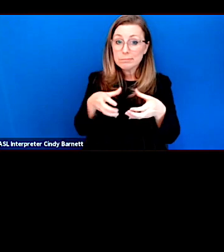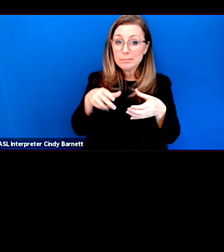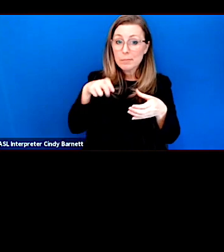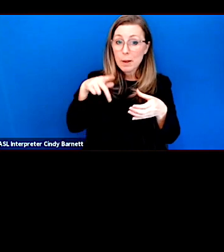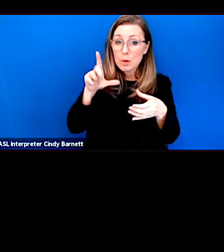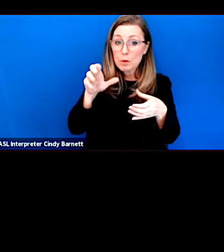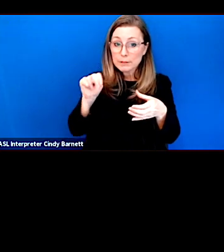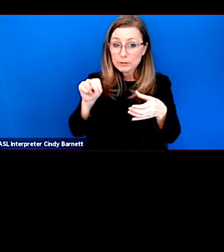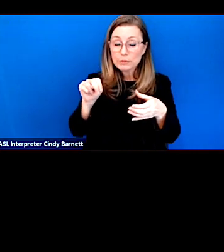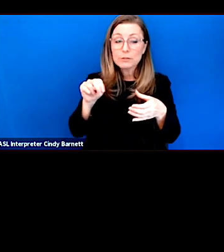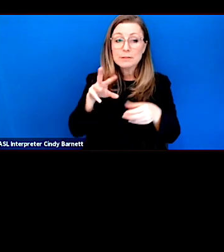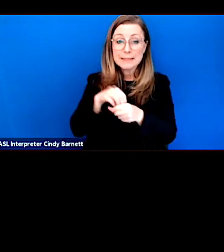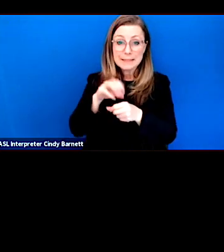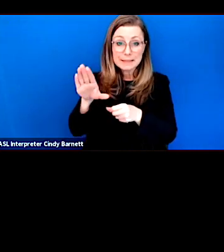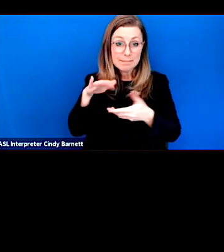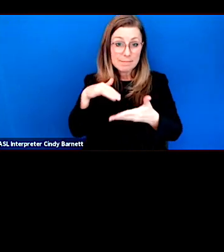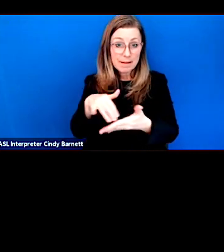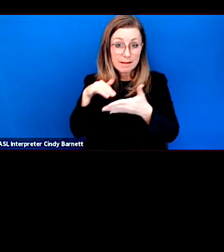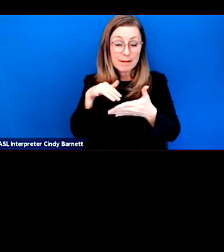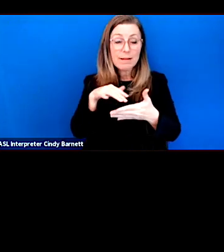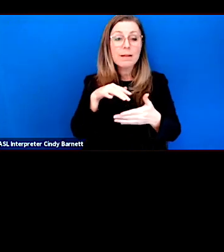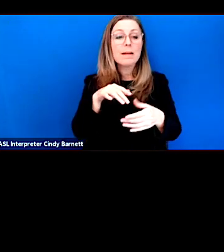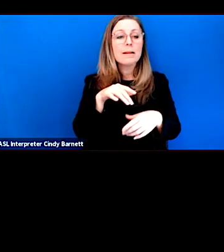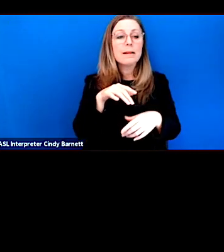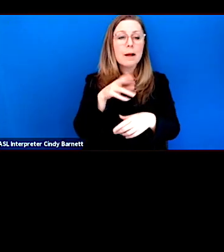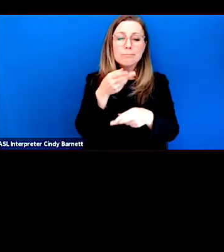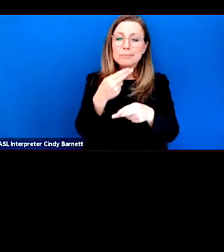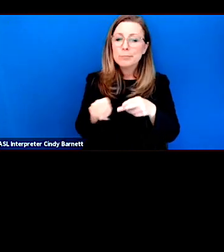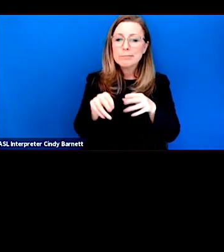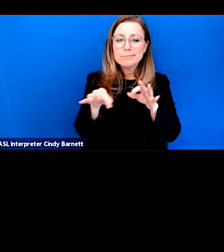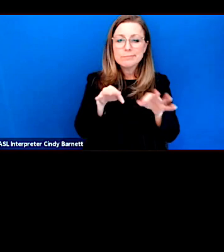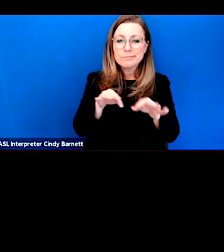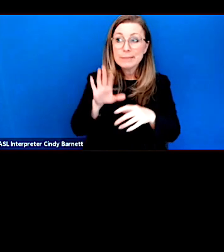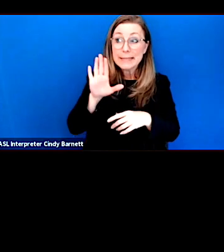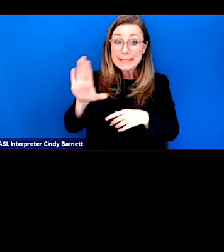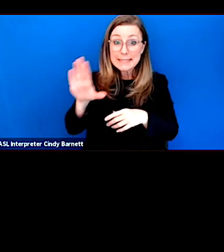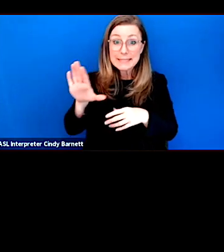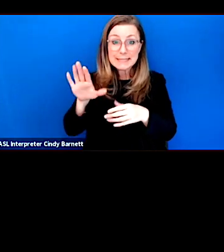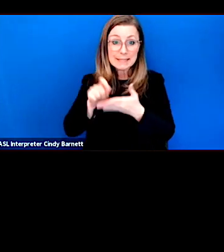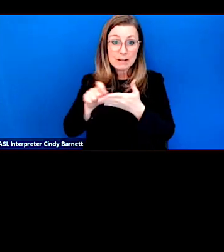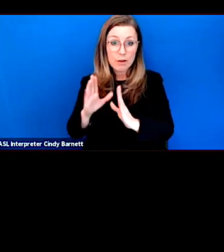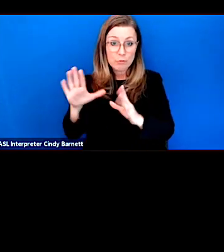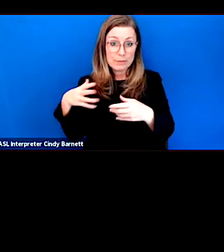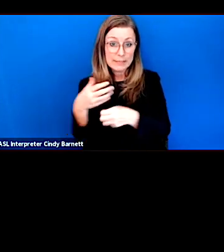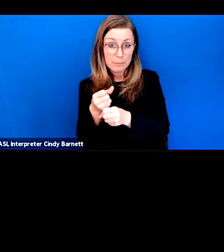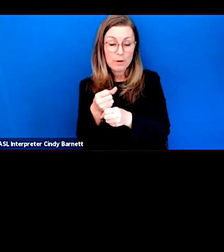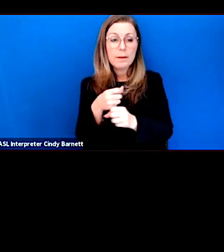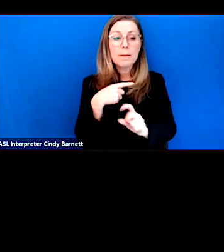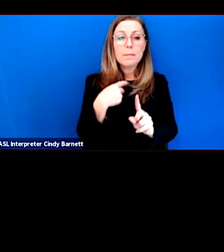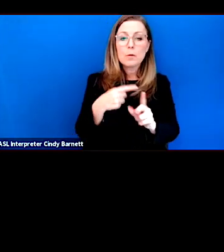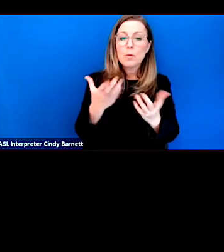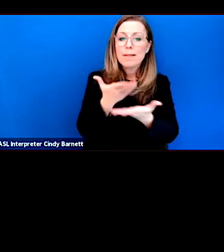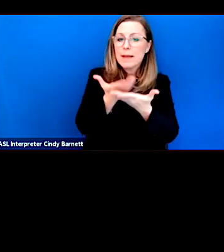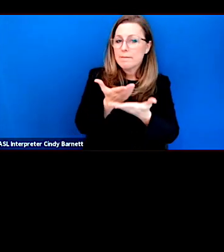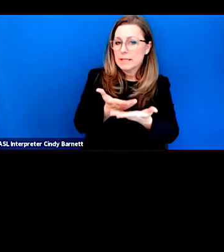just a brief explanation of what the author summary and then the evidence is for this main idea. And here's the